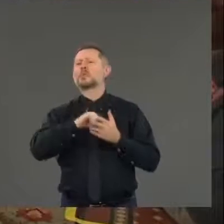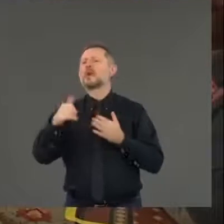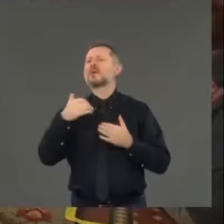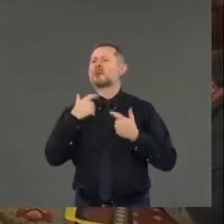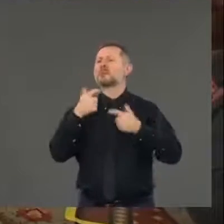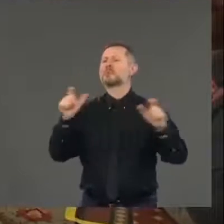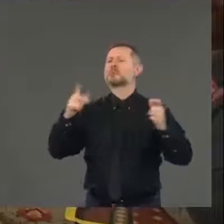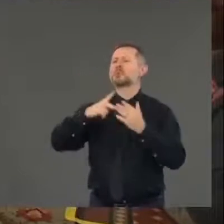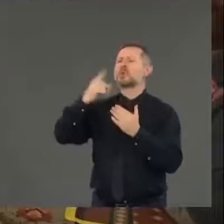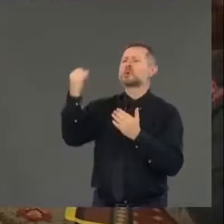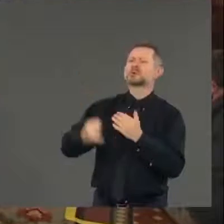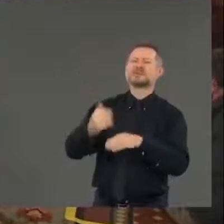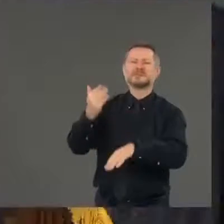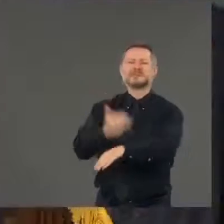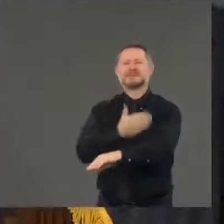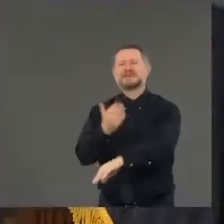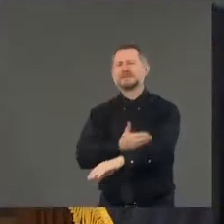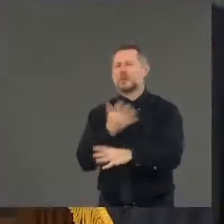Tunnel, congestion pricing?